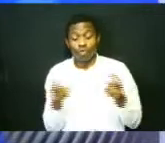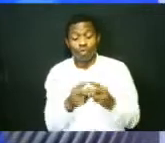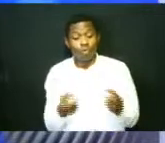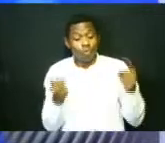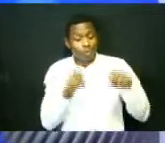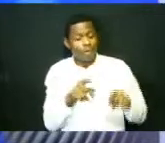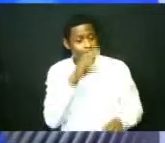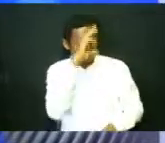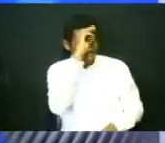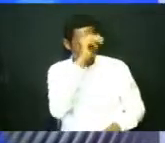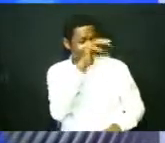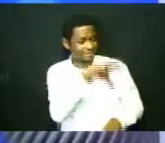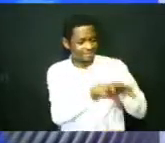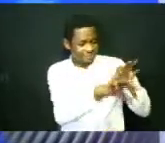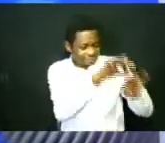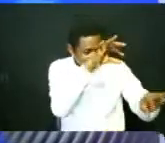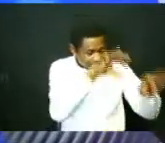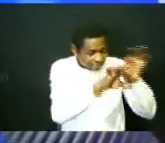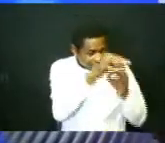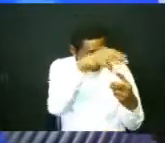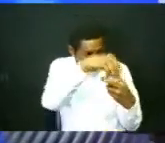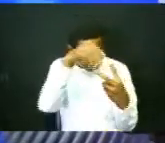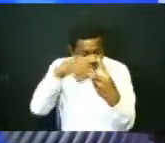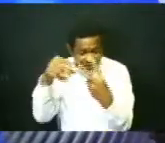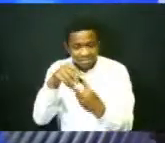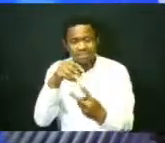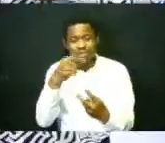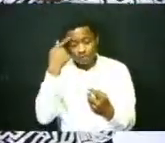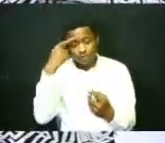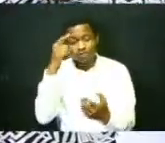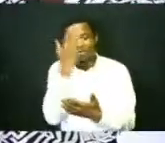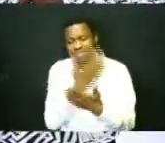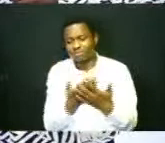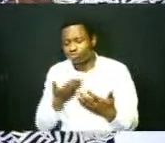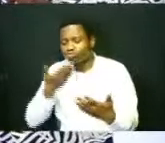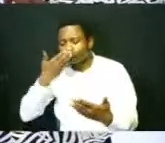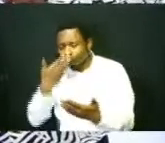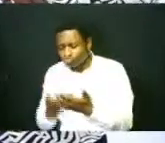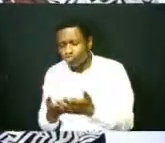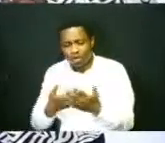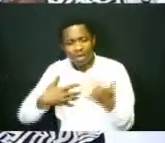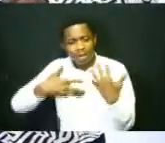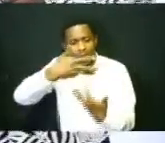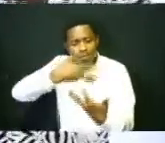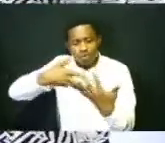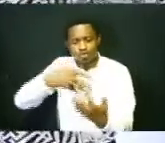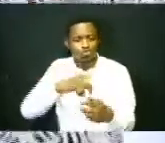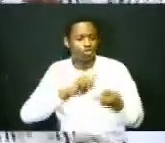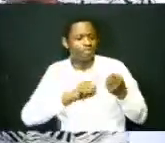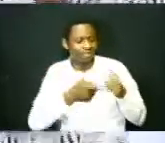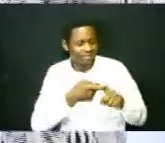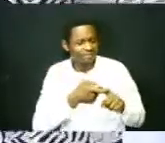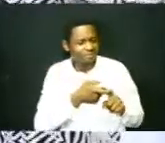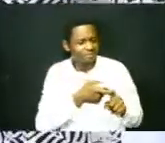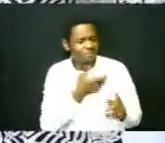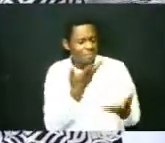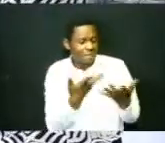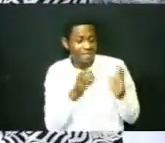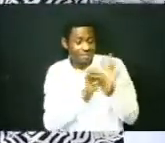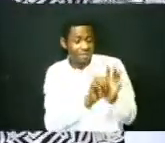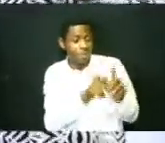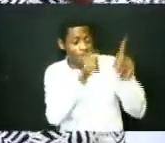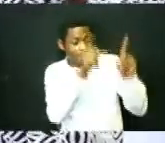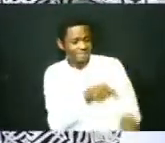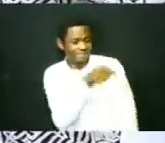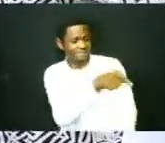something good among his peers, when he's not qualified, and then we say the person has found favor. And this will you be see what